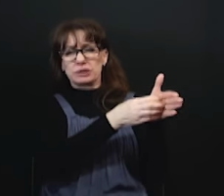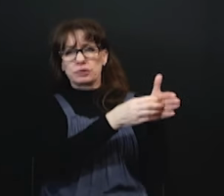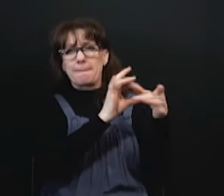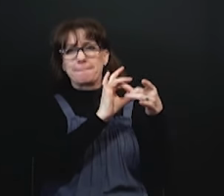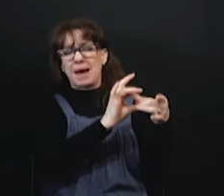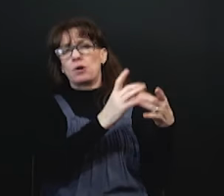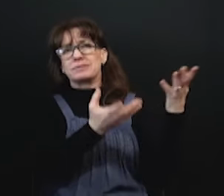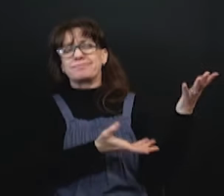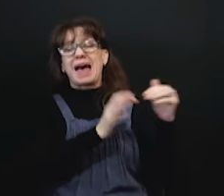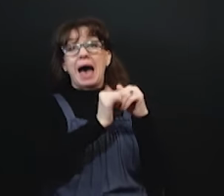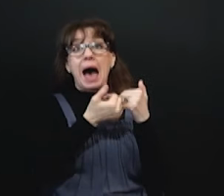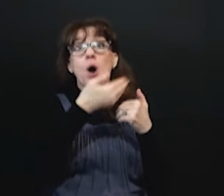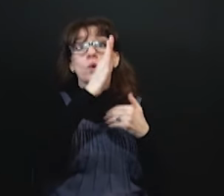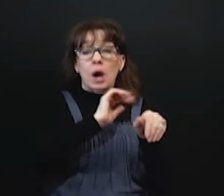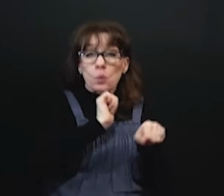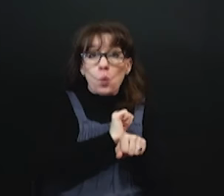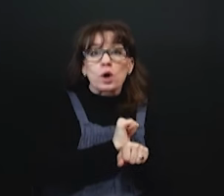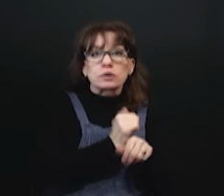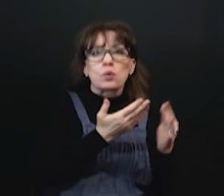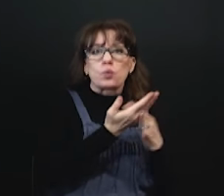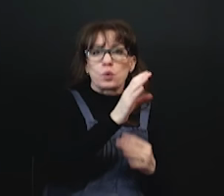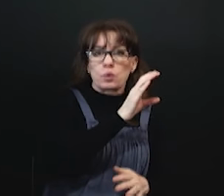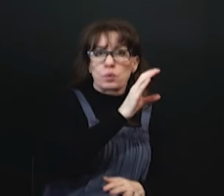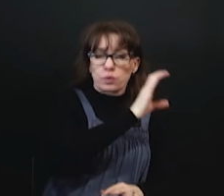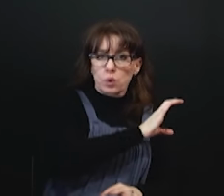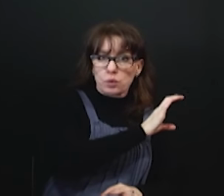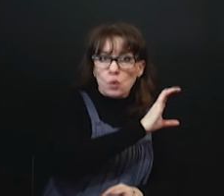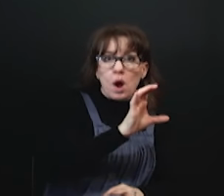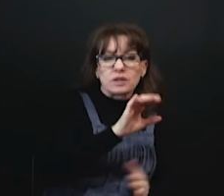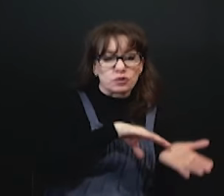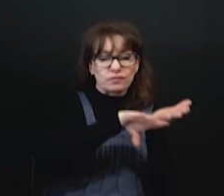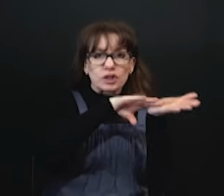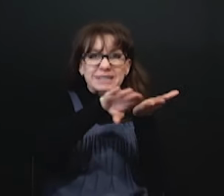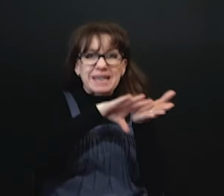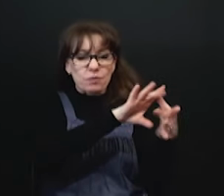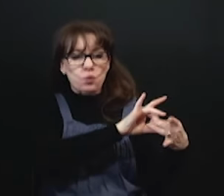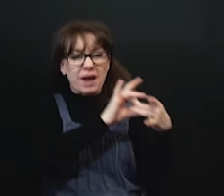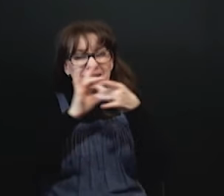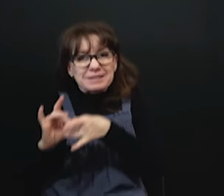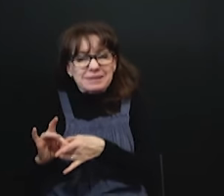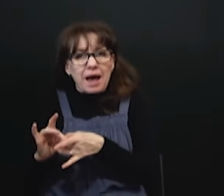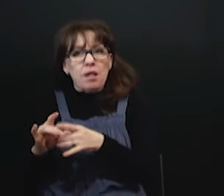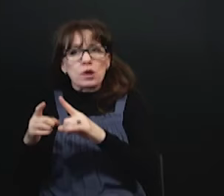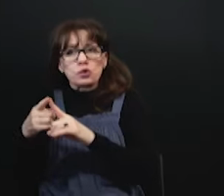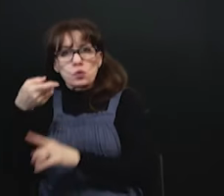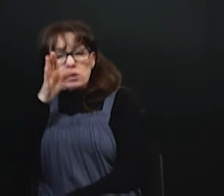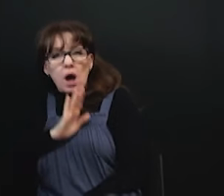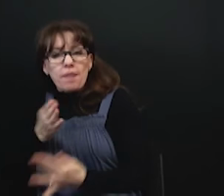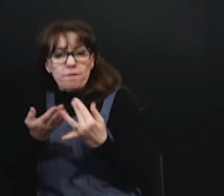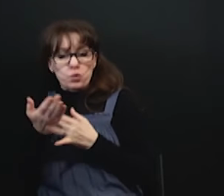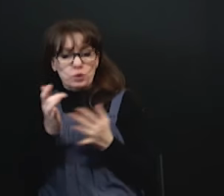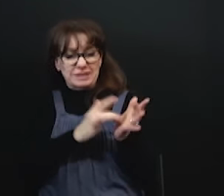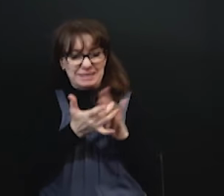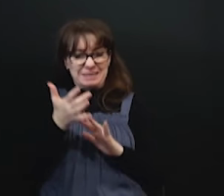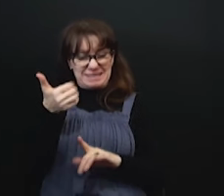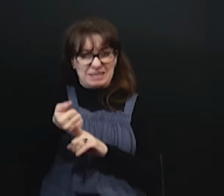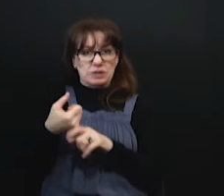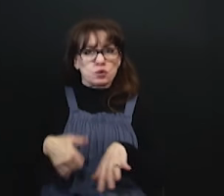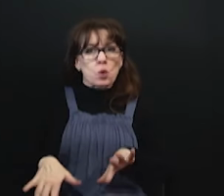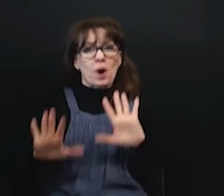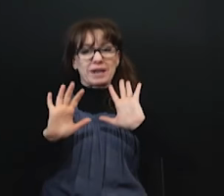about how God works through the cross to forgive our sins and reconcile sinners to God through Jesus' surrender, through